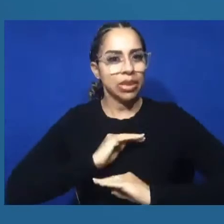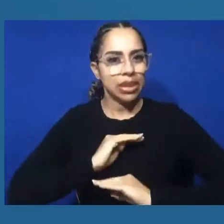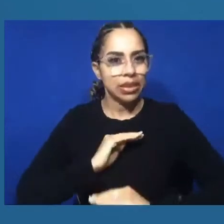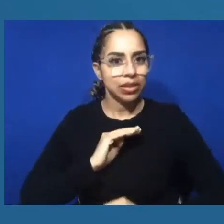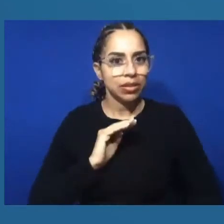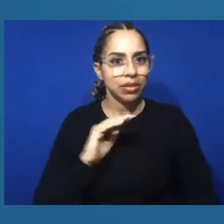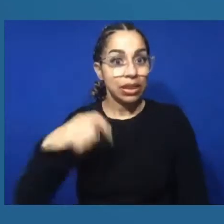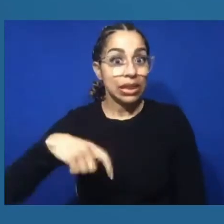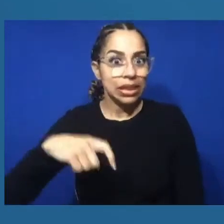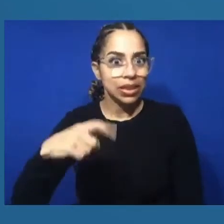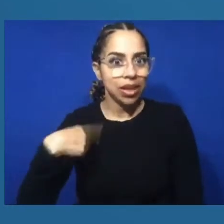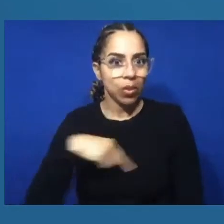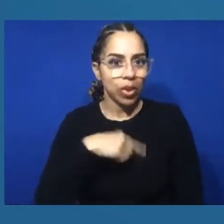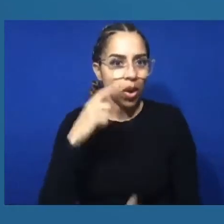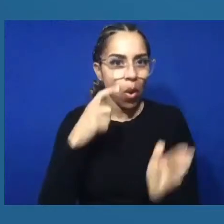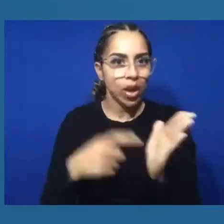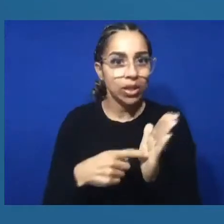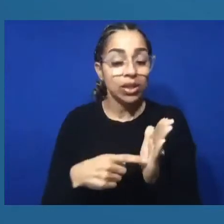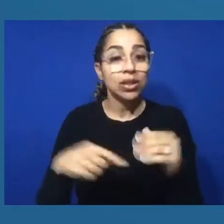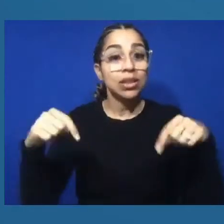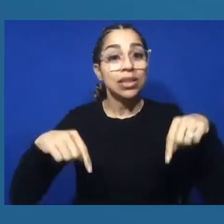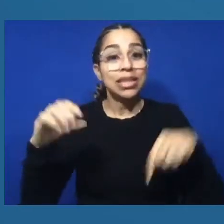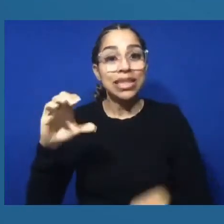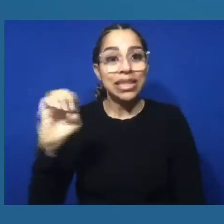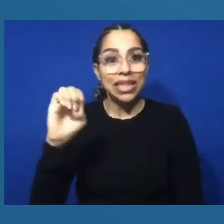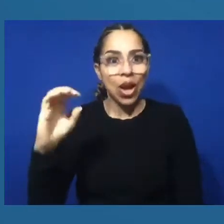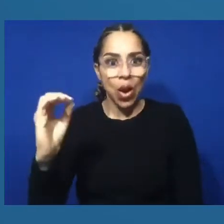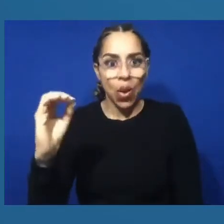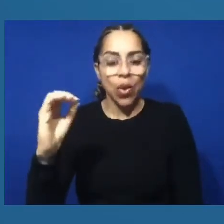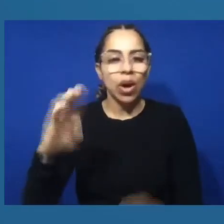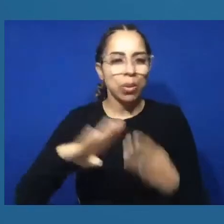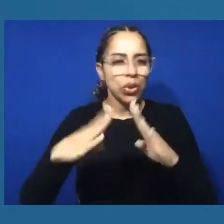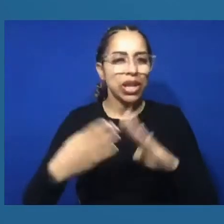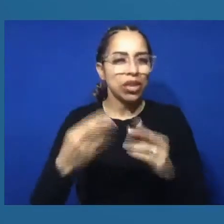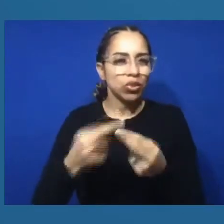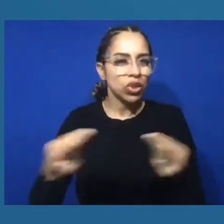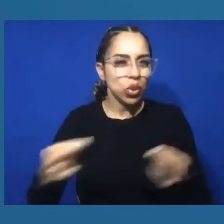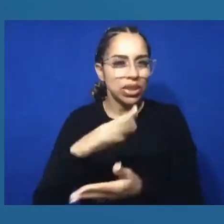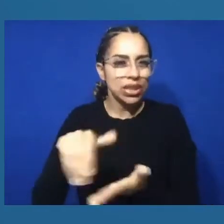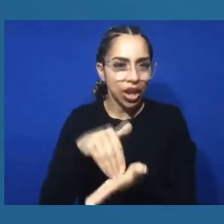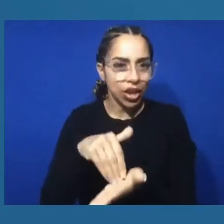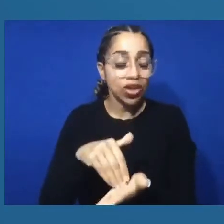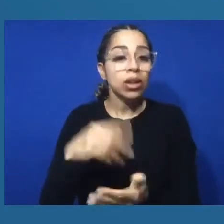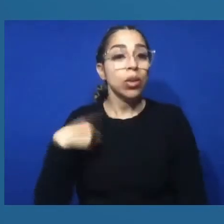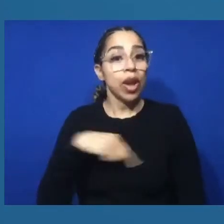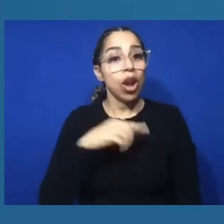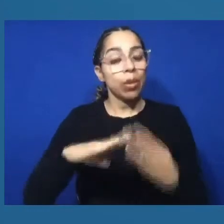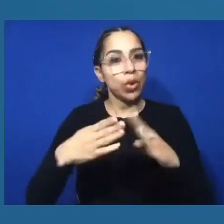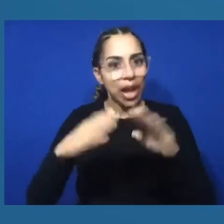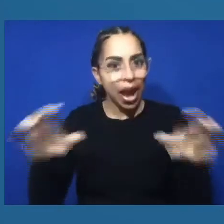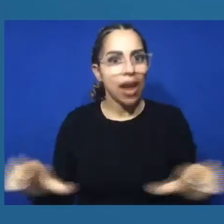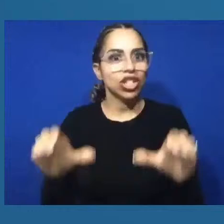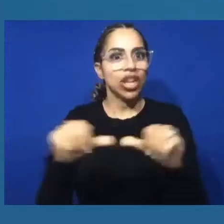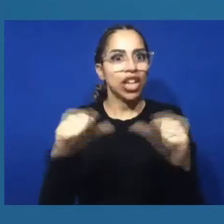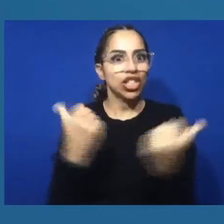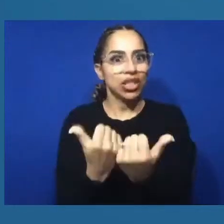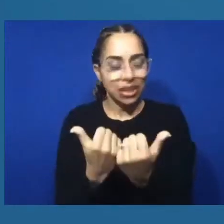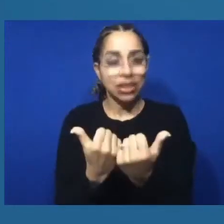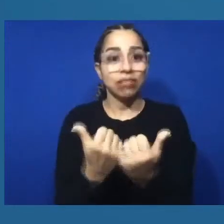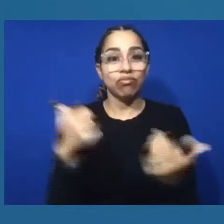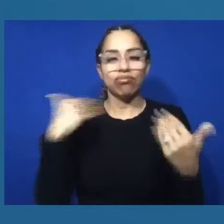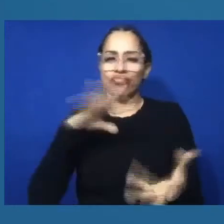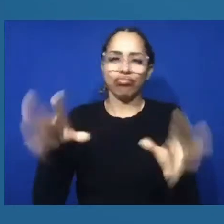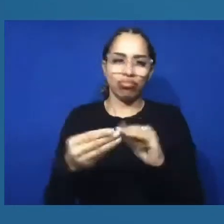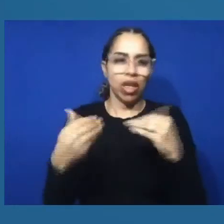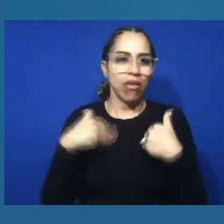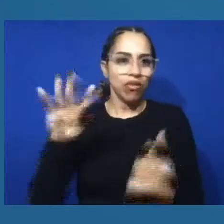CEO. So you're at CEO's Community Resource Center, and we're a community action agency. We're one of 47 throughout the states, and